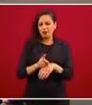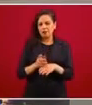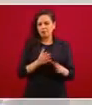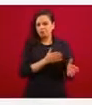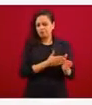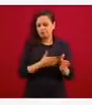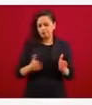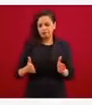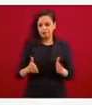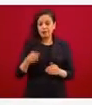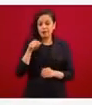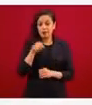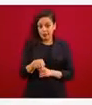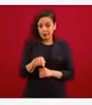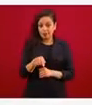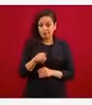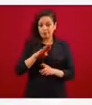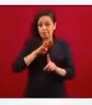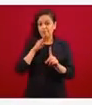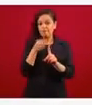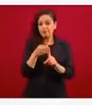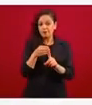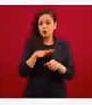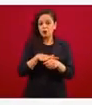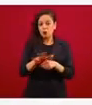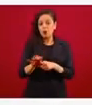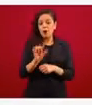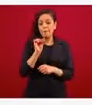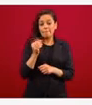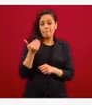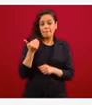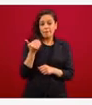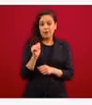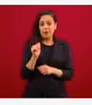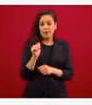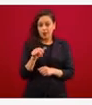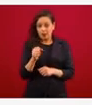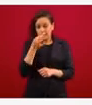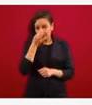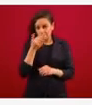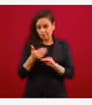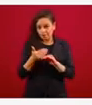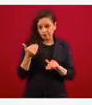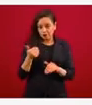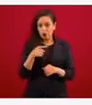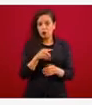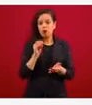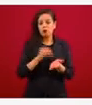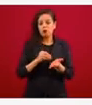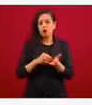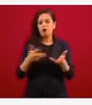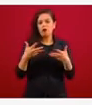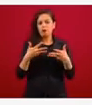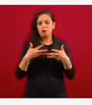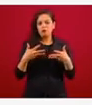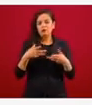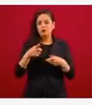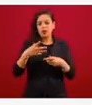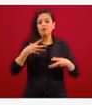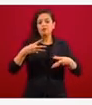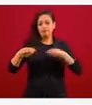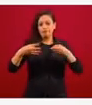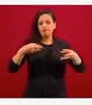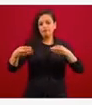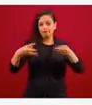cases casos, esta es during the past específicamente 14 para days. los casos The recientes. O last, sea, the last que graphic en was este all of the momento cases, todavía taking se into account mantienen all of the casos cases of the